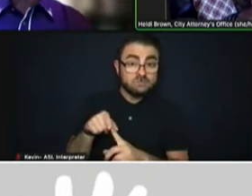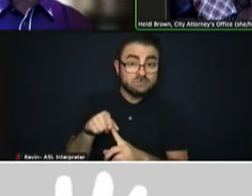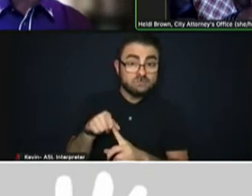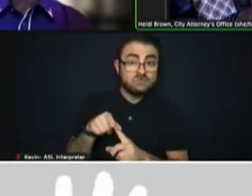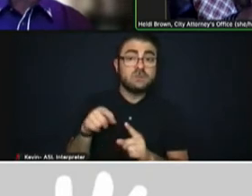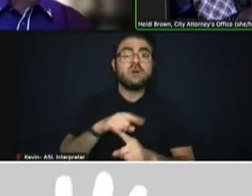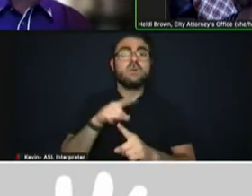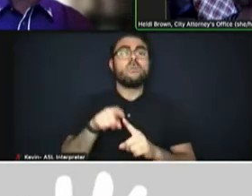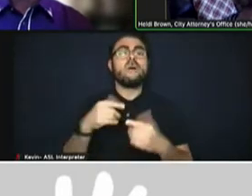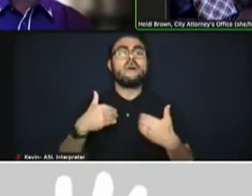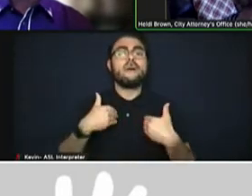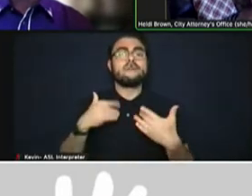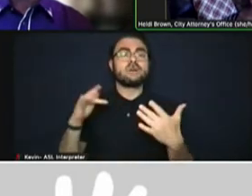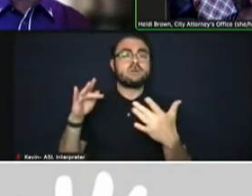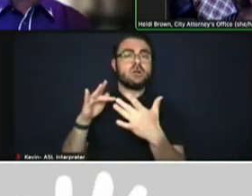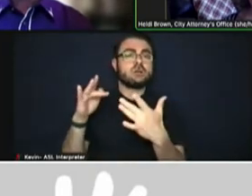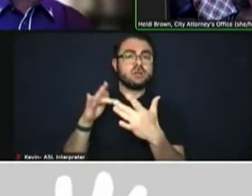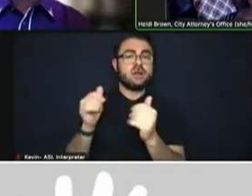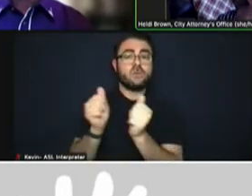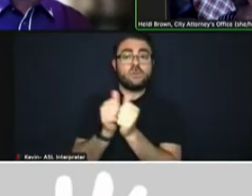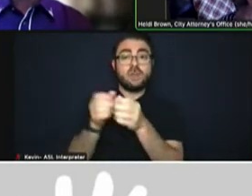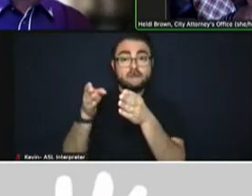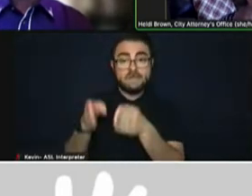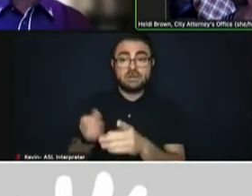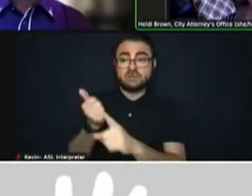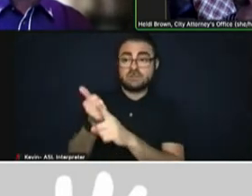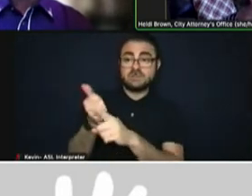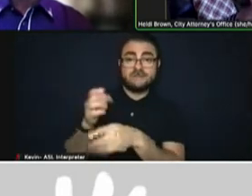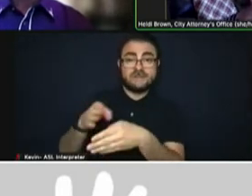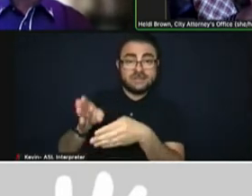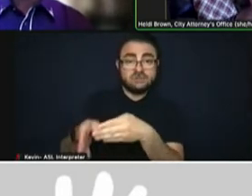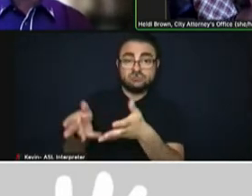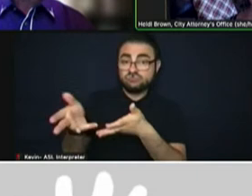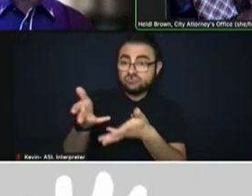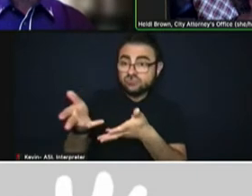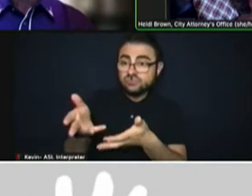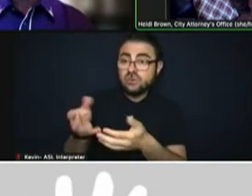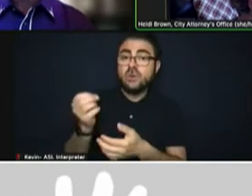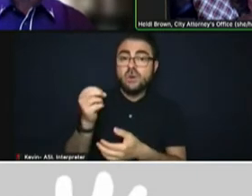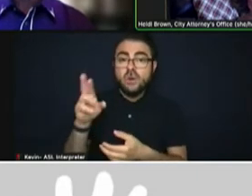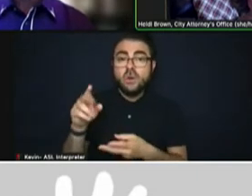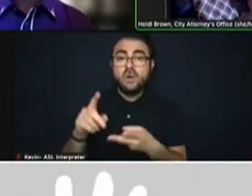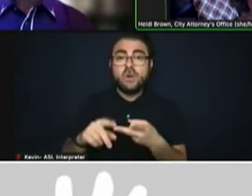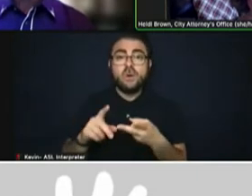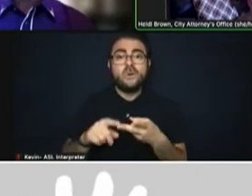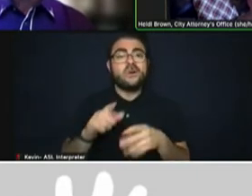person concludes or when you're done participating in a call for service.